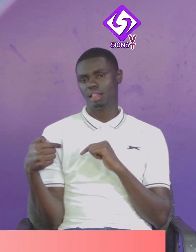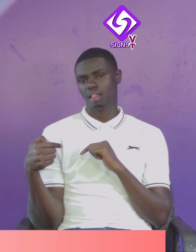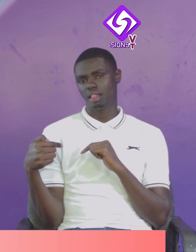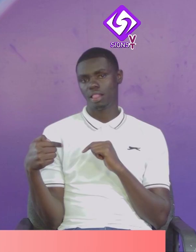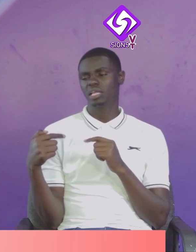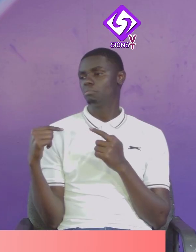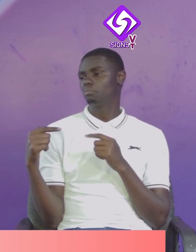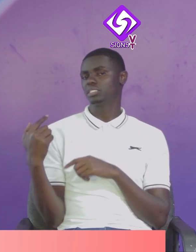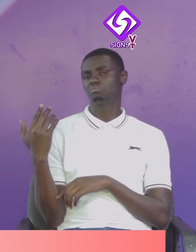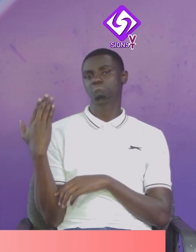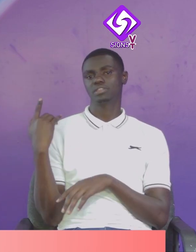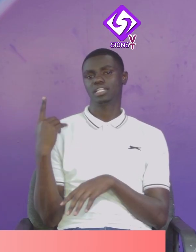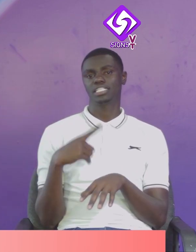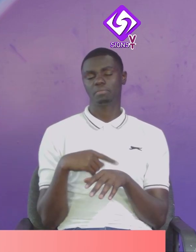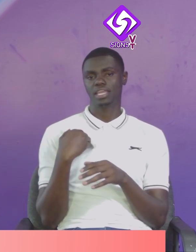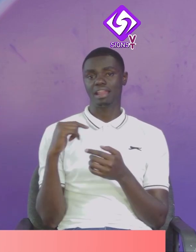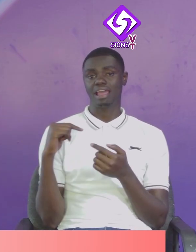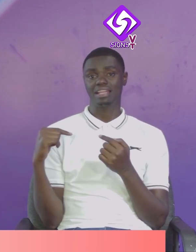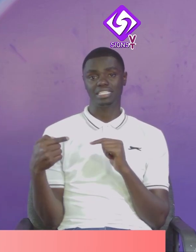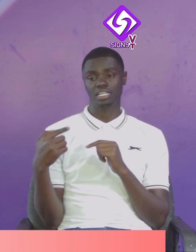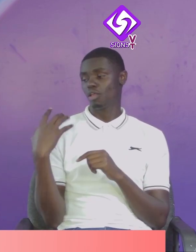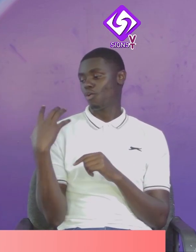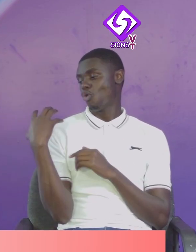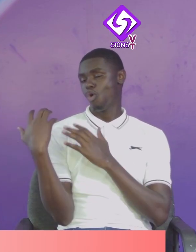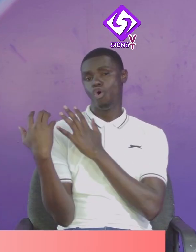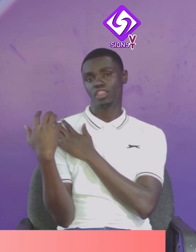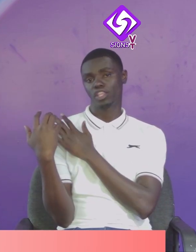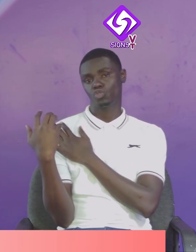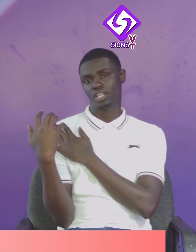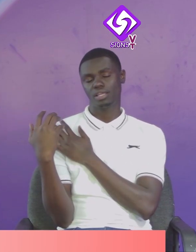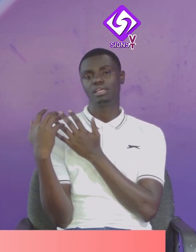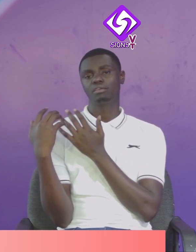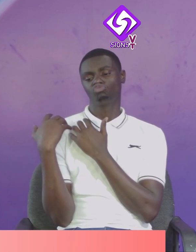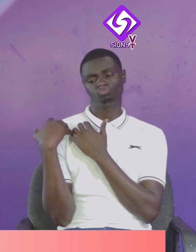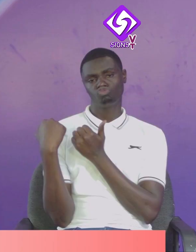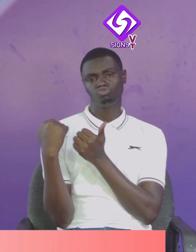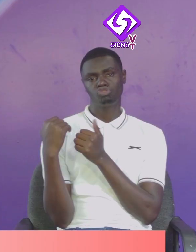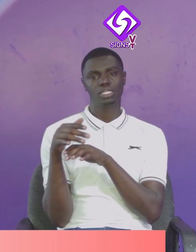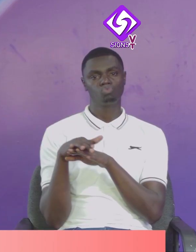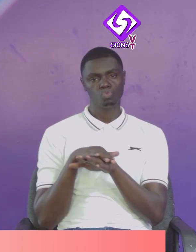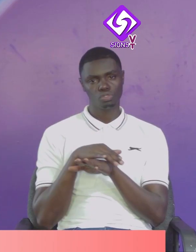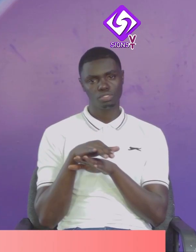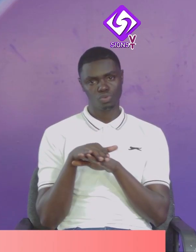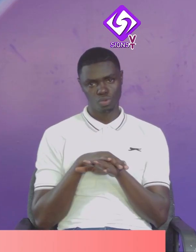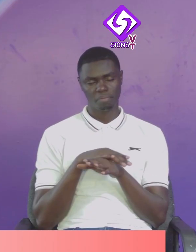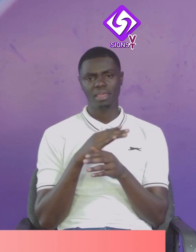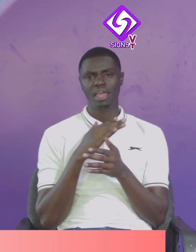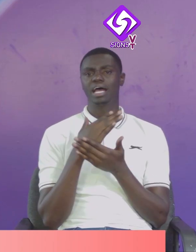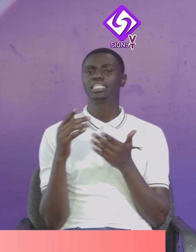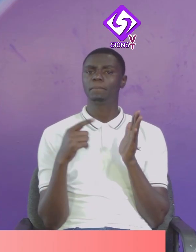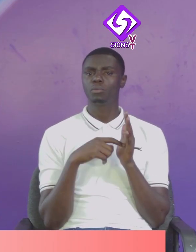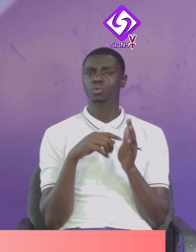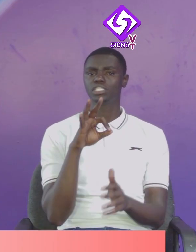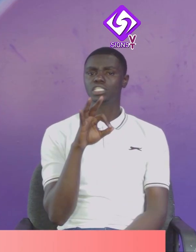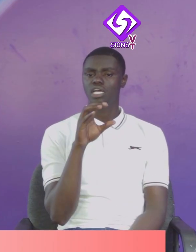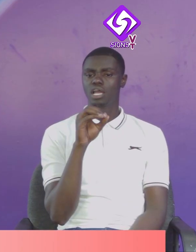injured the other time. So he had an injury on his shoulder and he has been recovering slowly by slowly. Then at some point, Phil Foden was